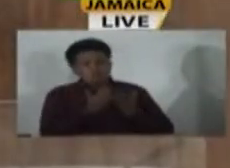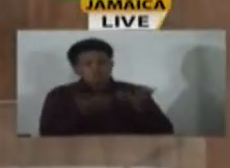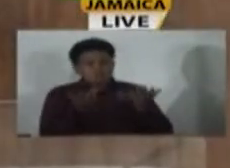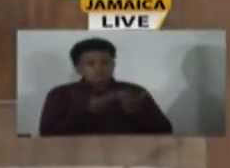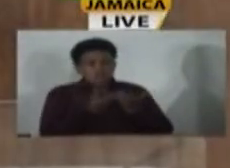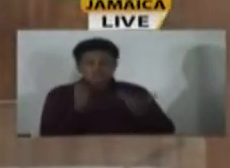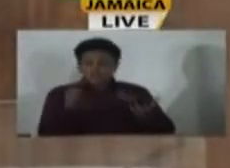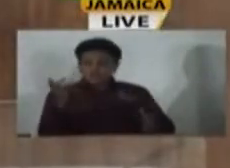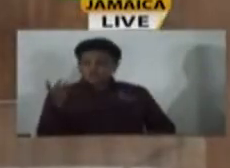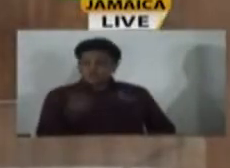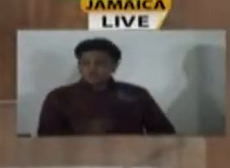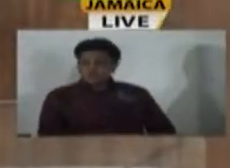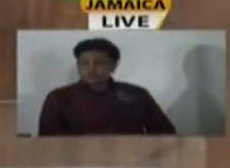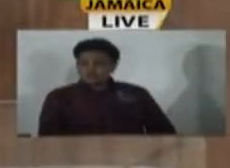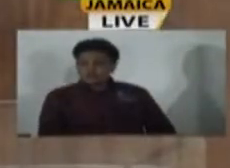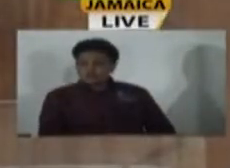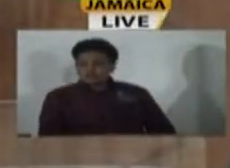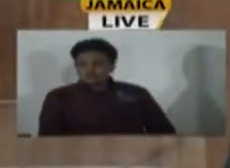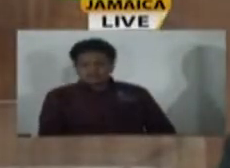So,